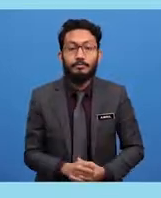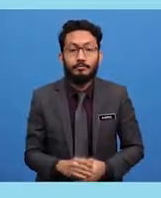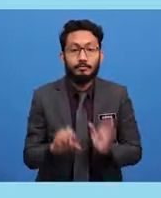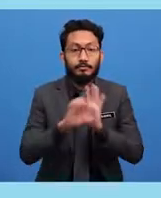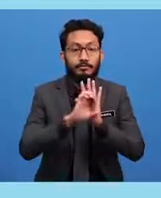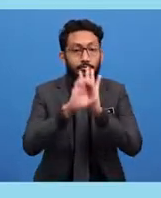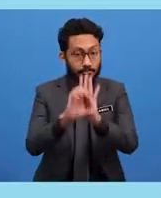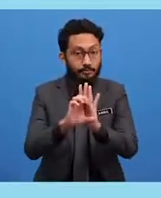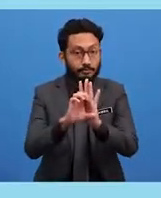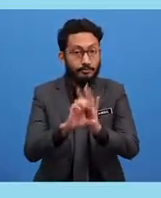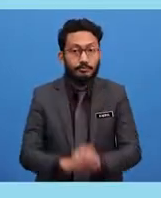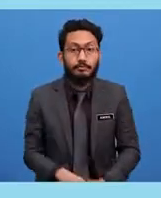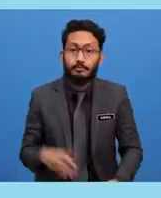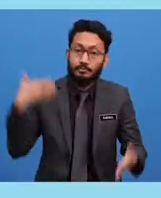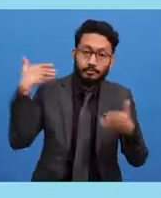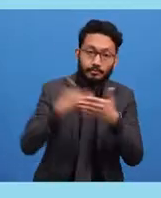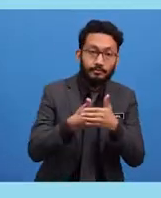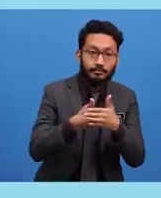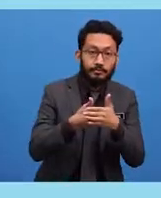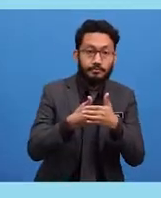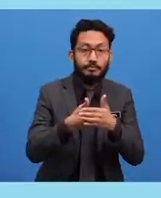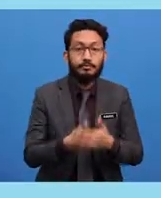For example, arrive.